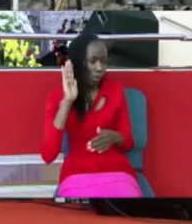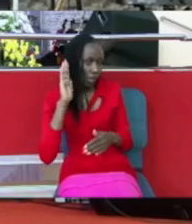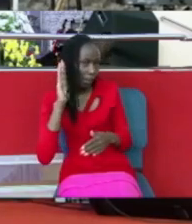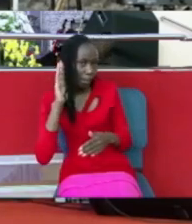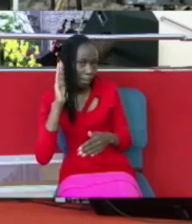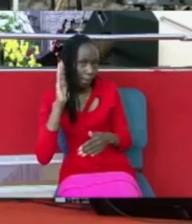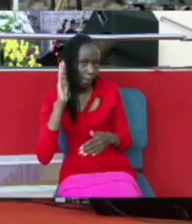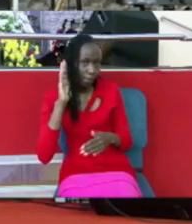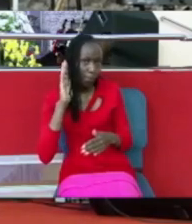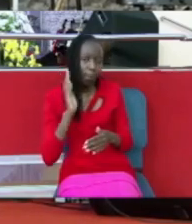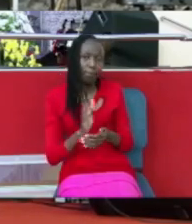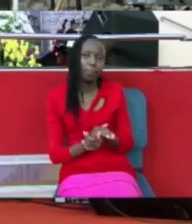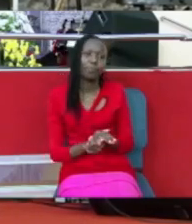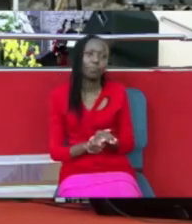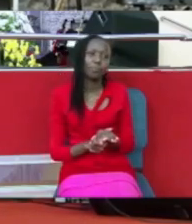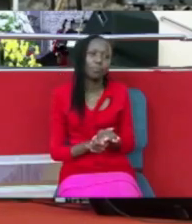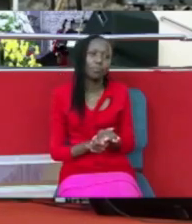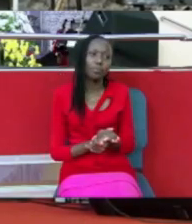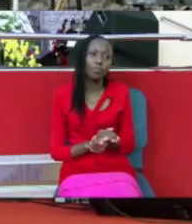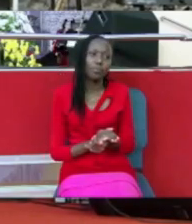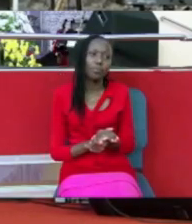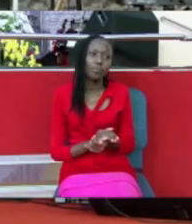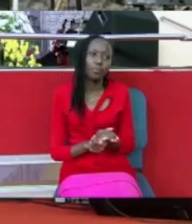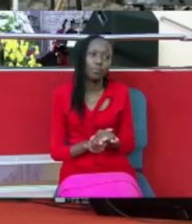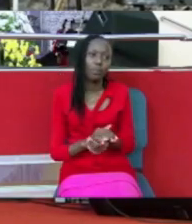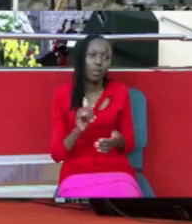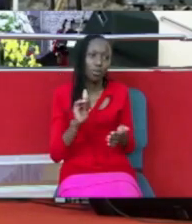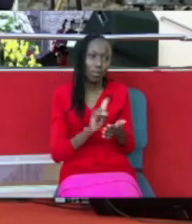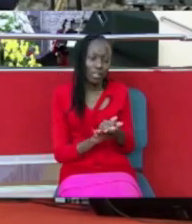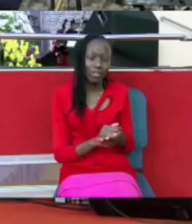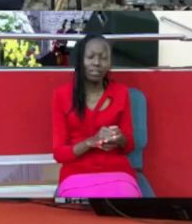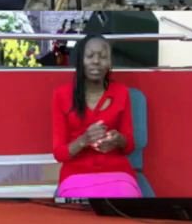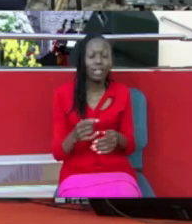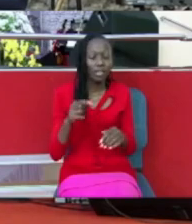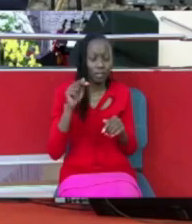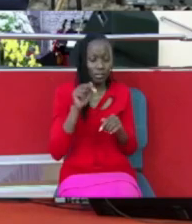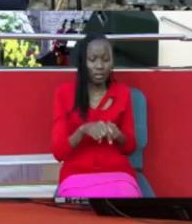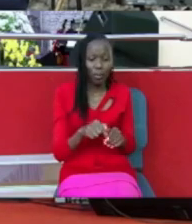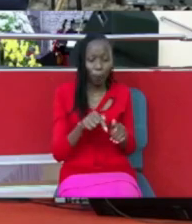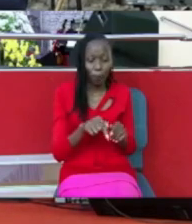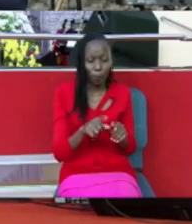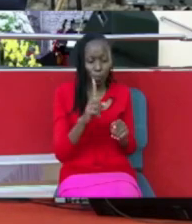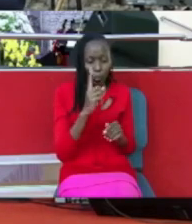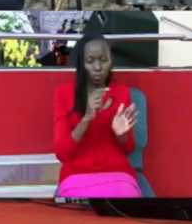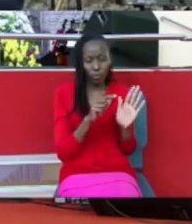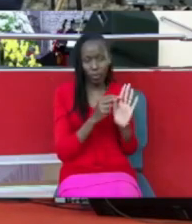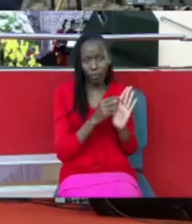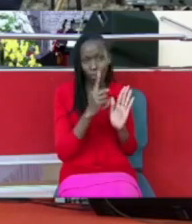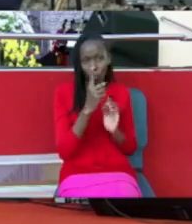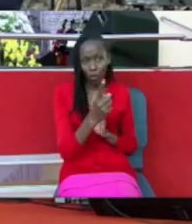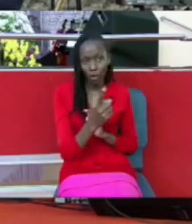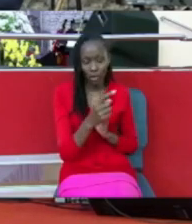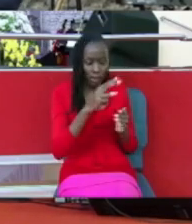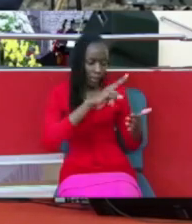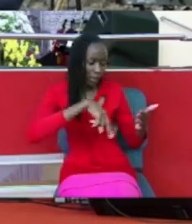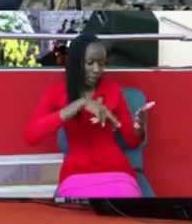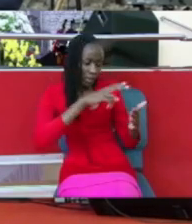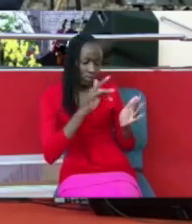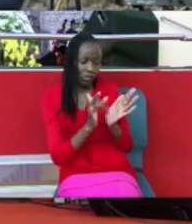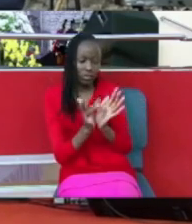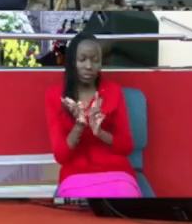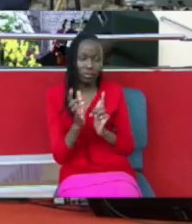unapoandika ulilolisikia. That is step one. Hiyo niyo hatua ya kwanza. Read the word. Soma